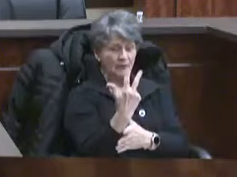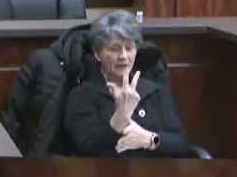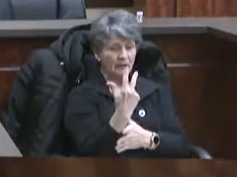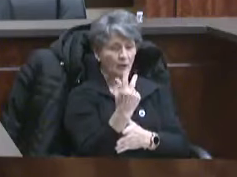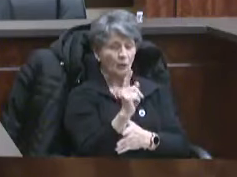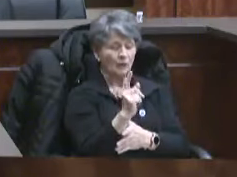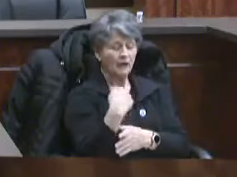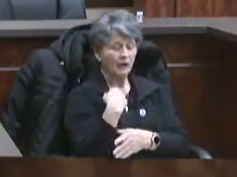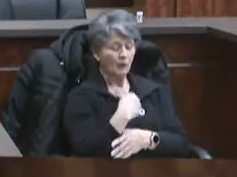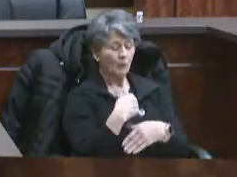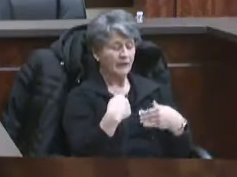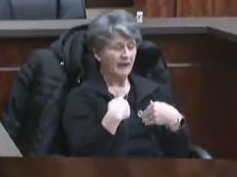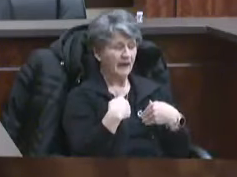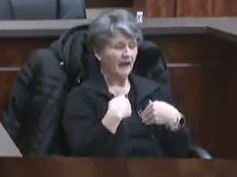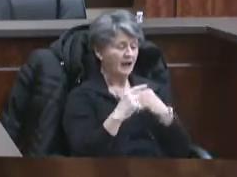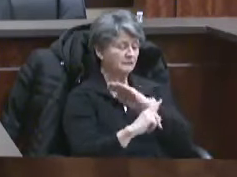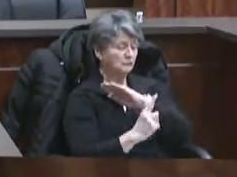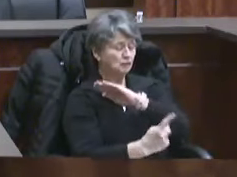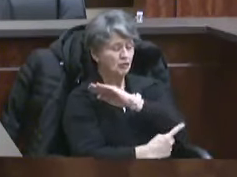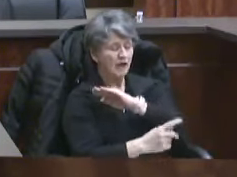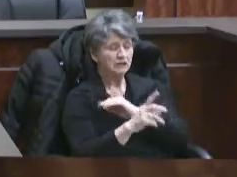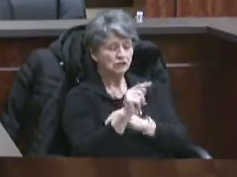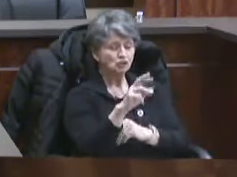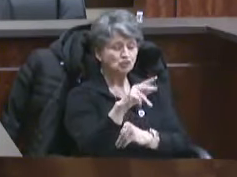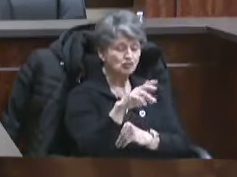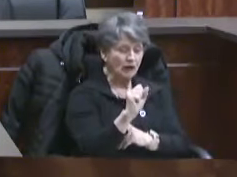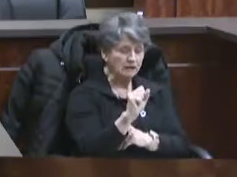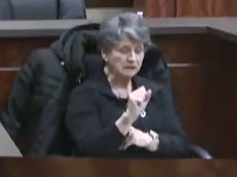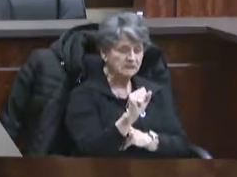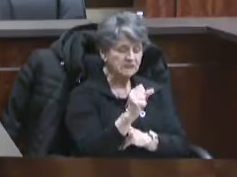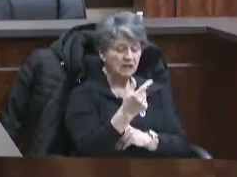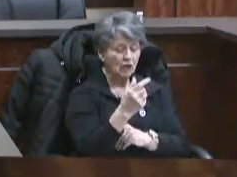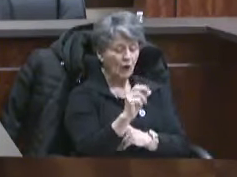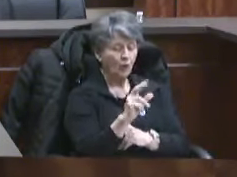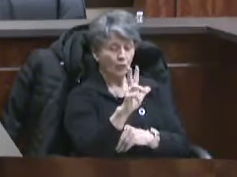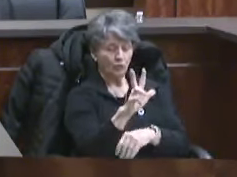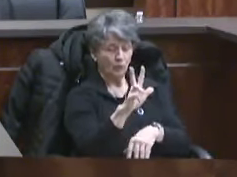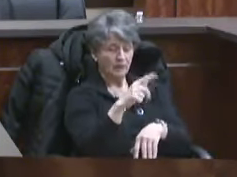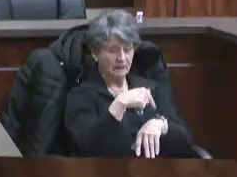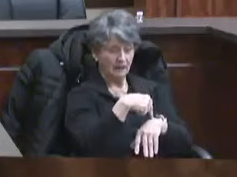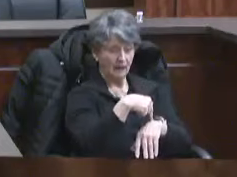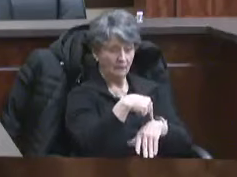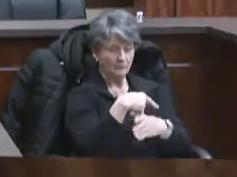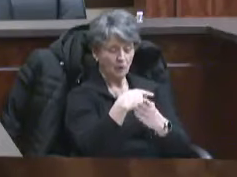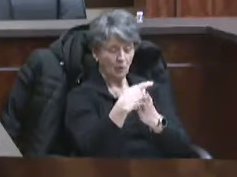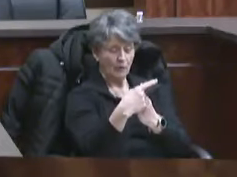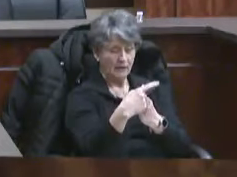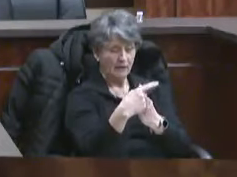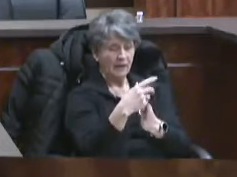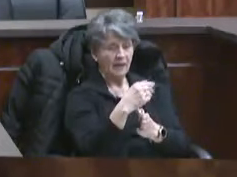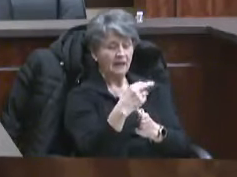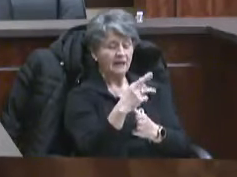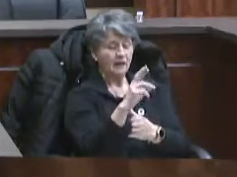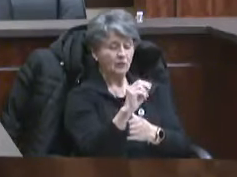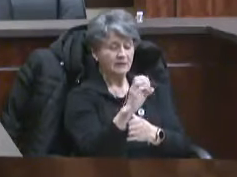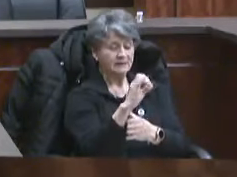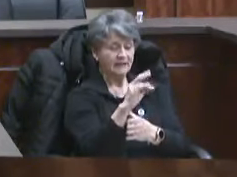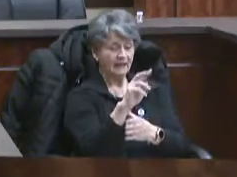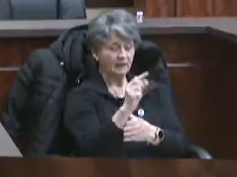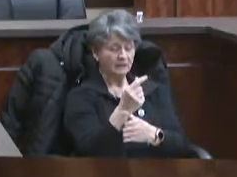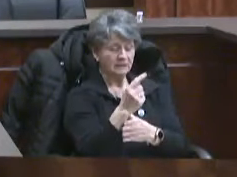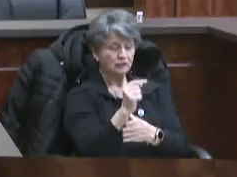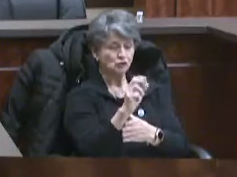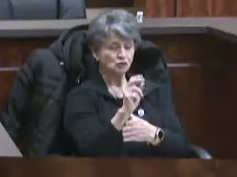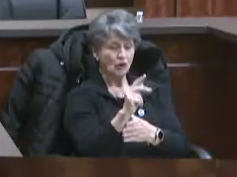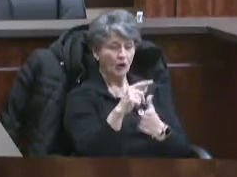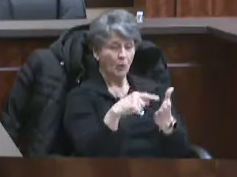have garbage trucks that go 3 times a week, and we have a recycling truck that goes